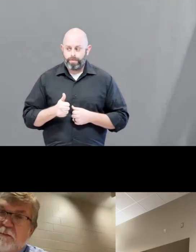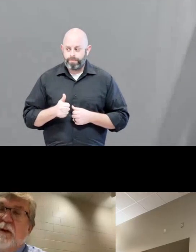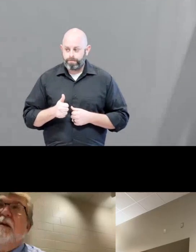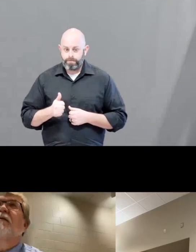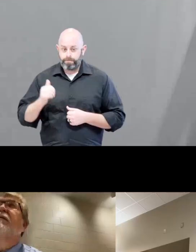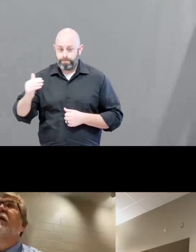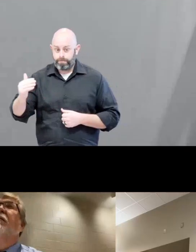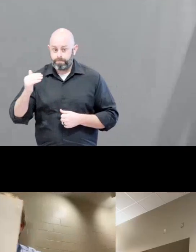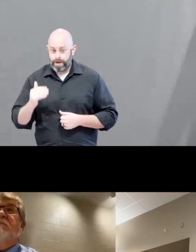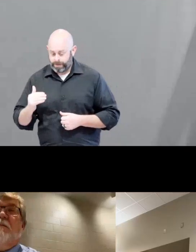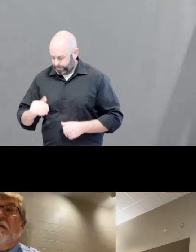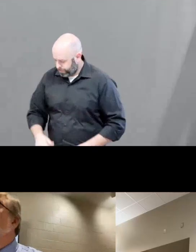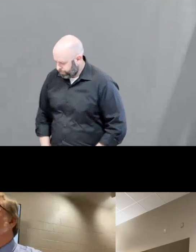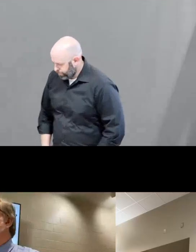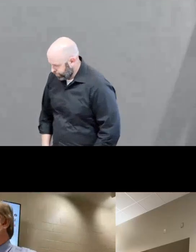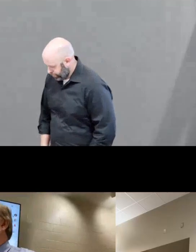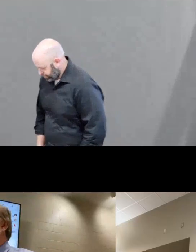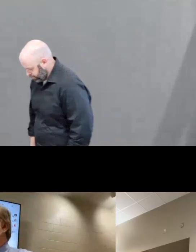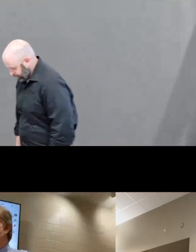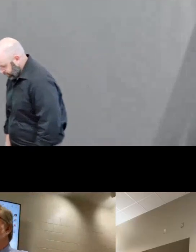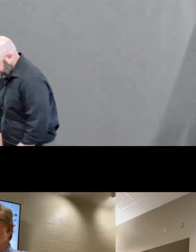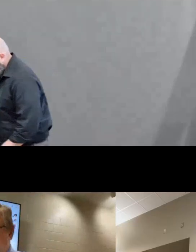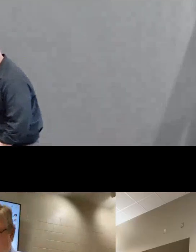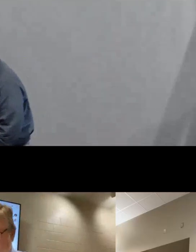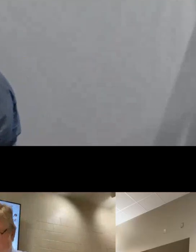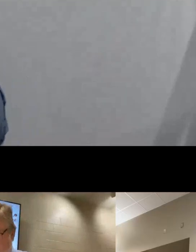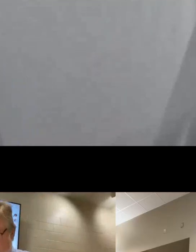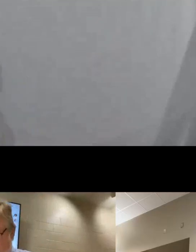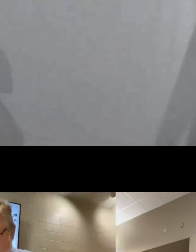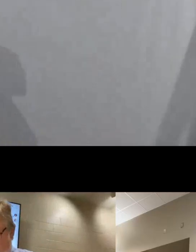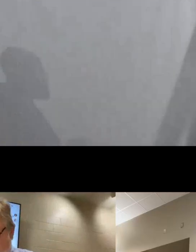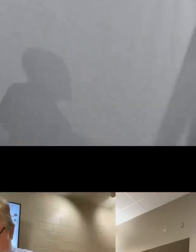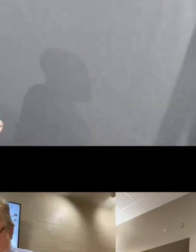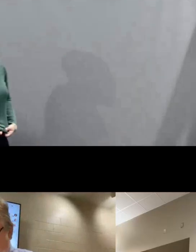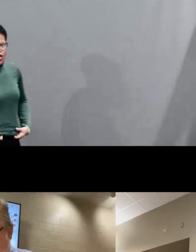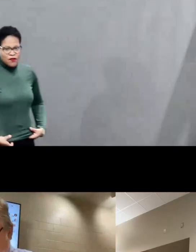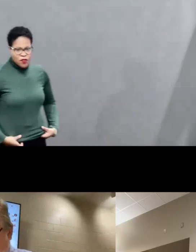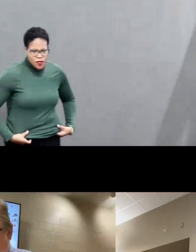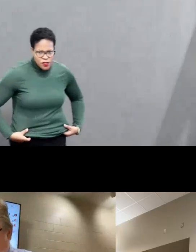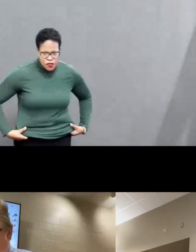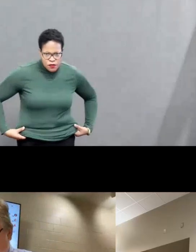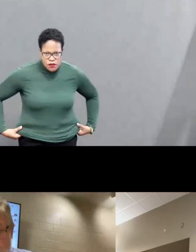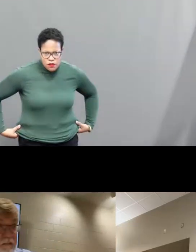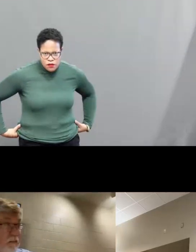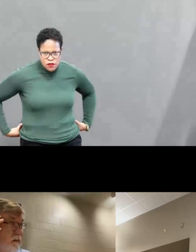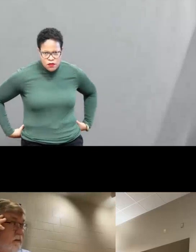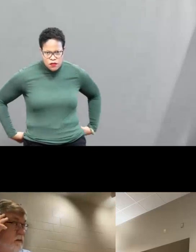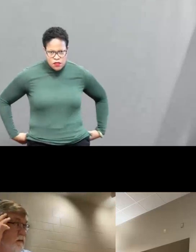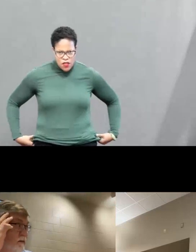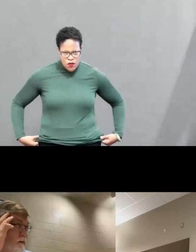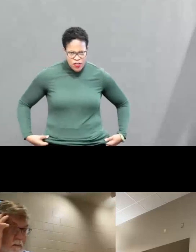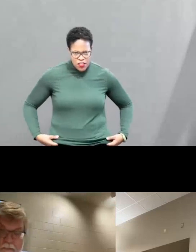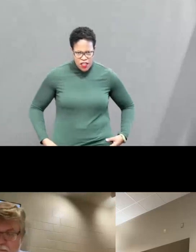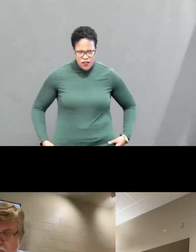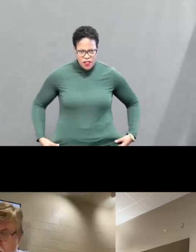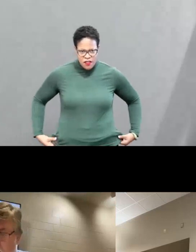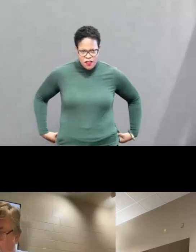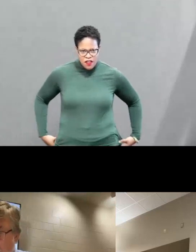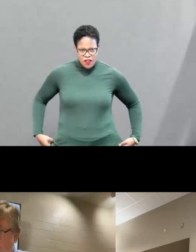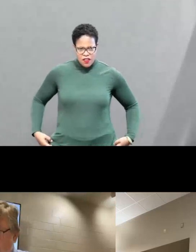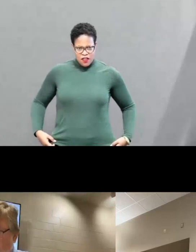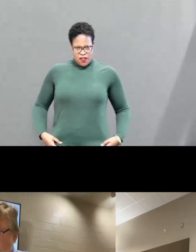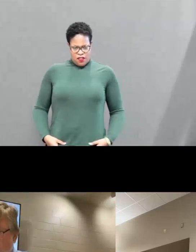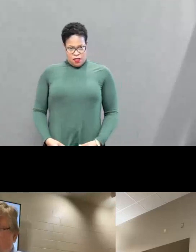And next, Right, remote learning. I have a question. oh, sorry. Did you have a question,